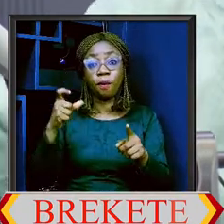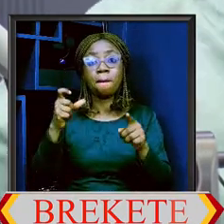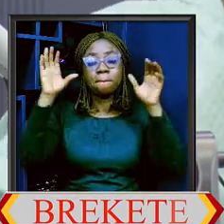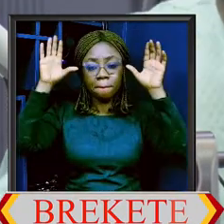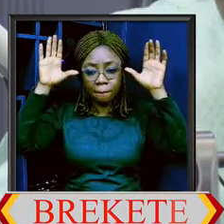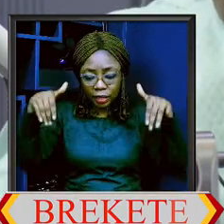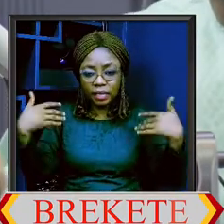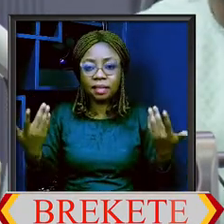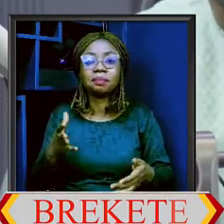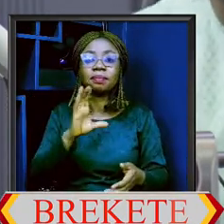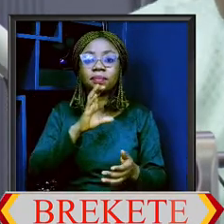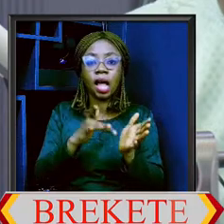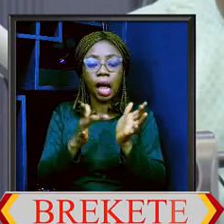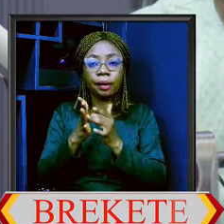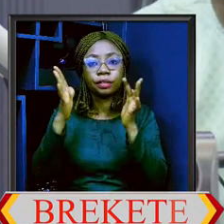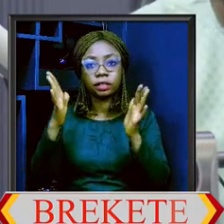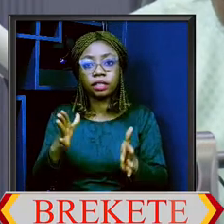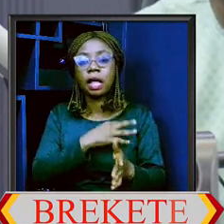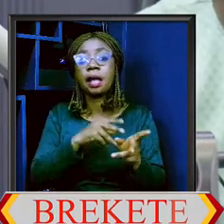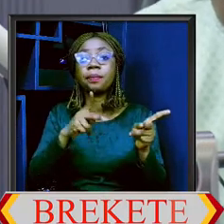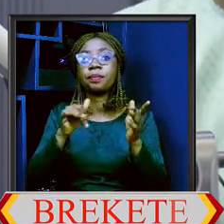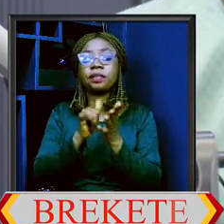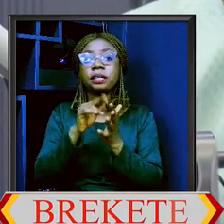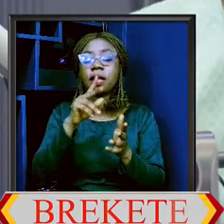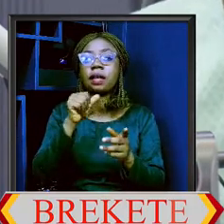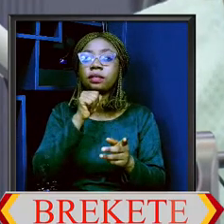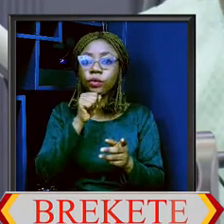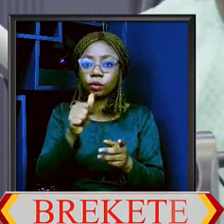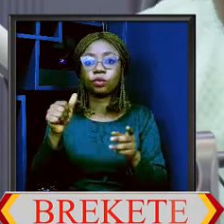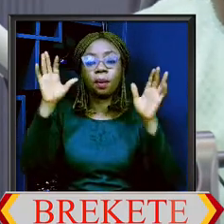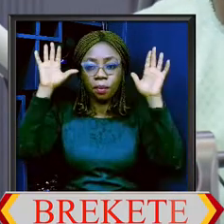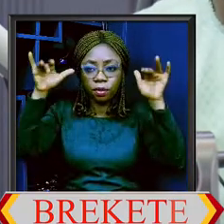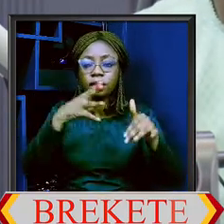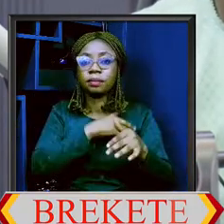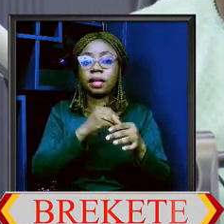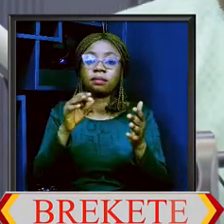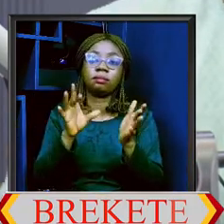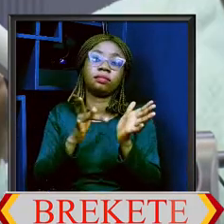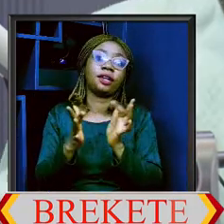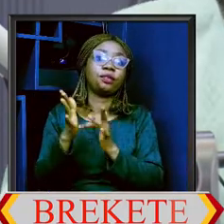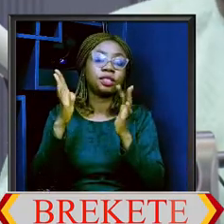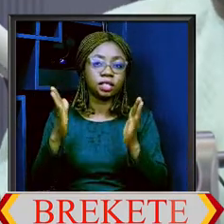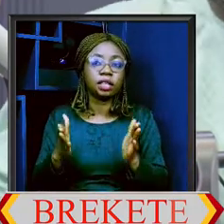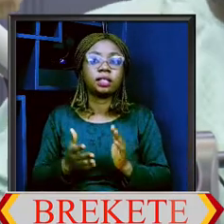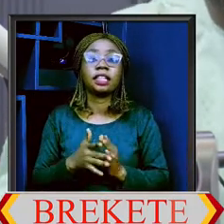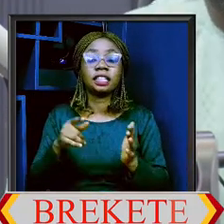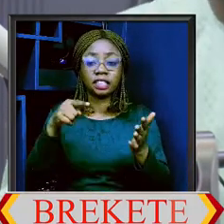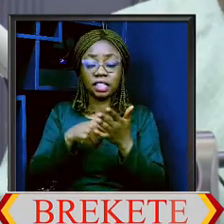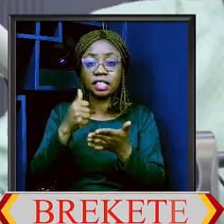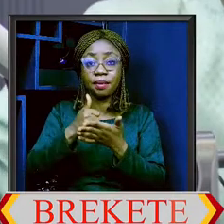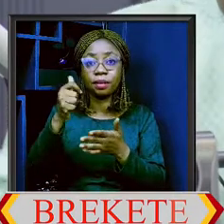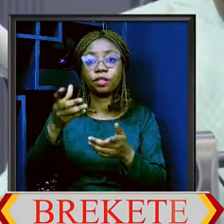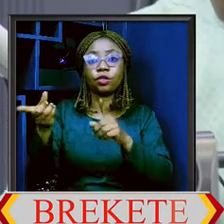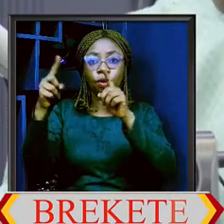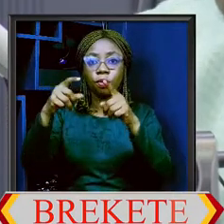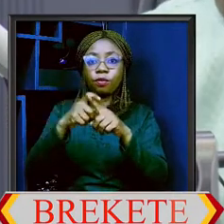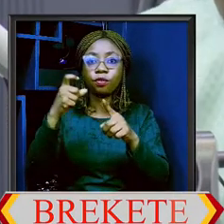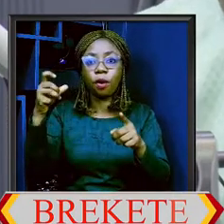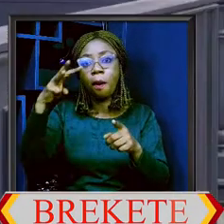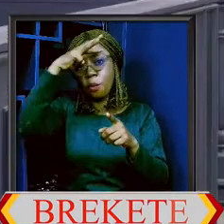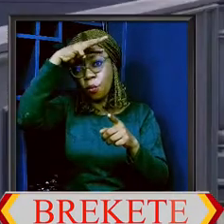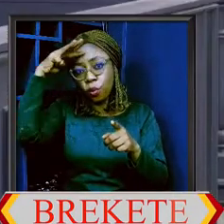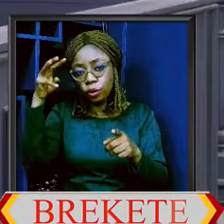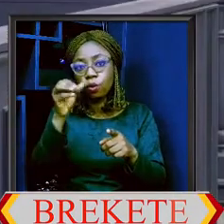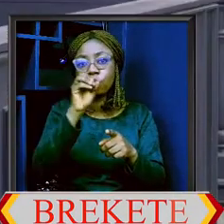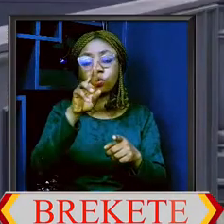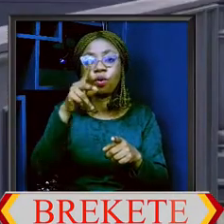Christians and even people when not be Muslims and Christians amen amen this am is coming from widows